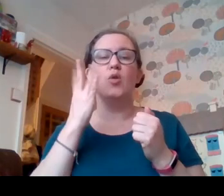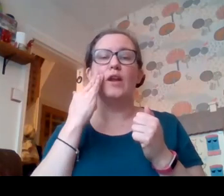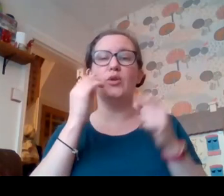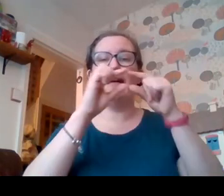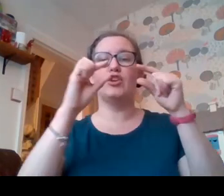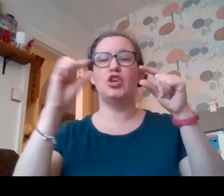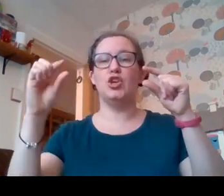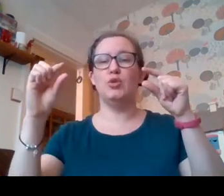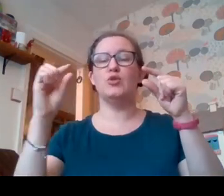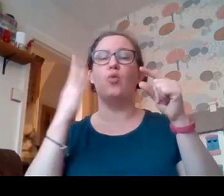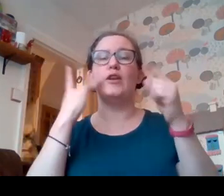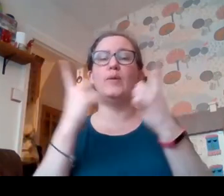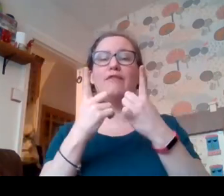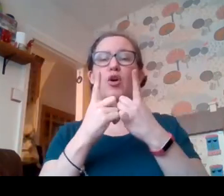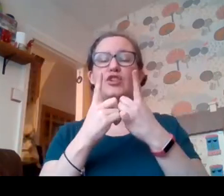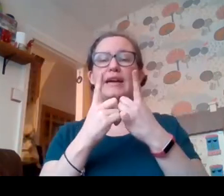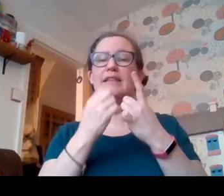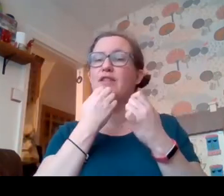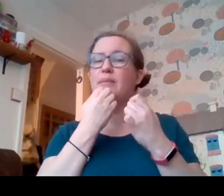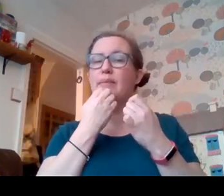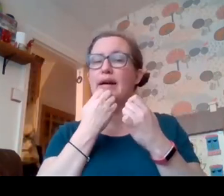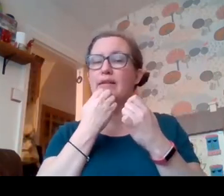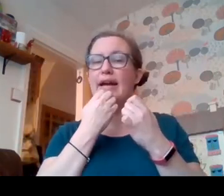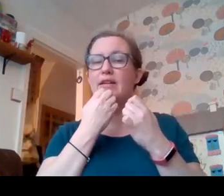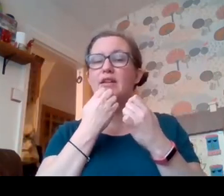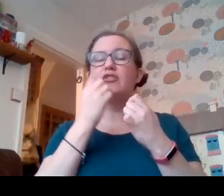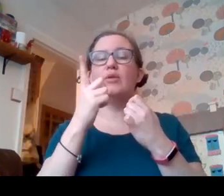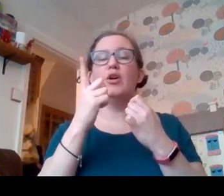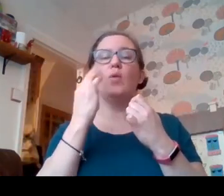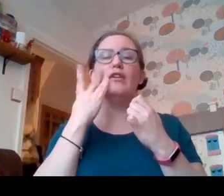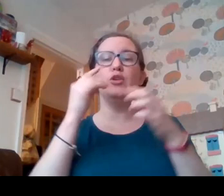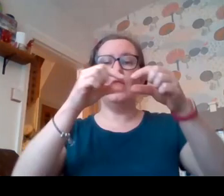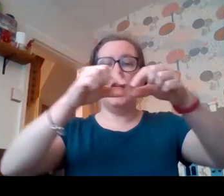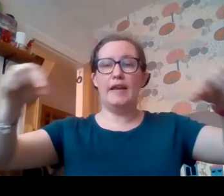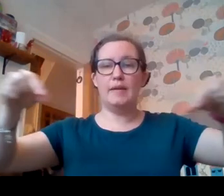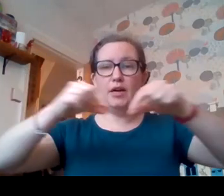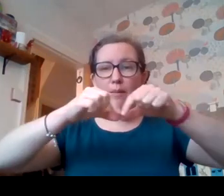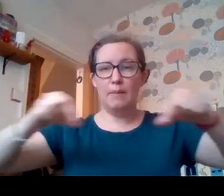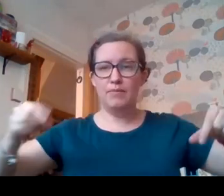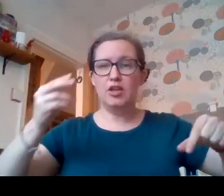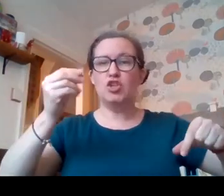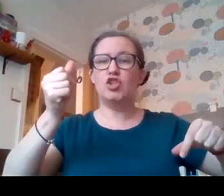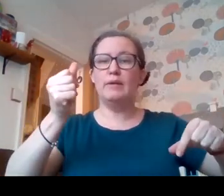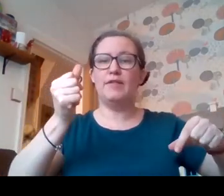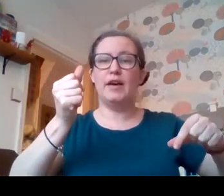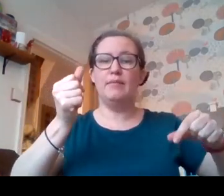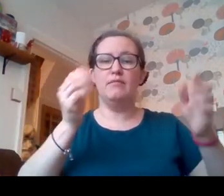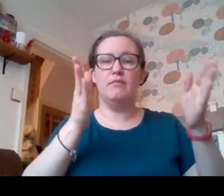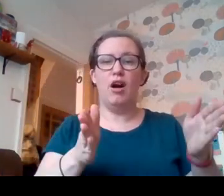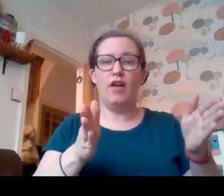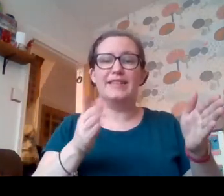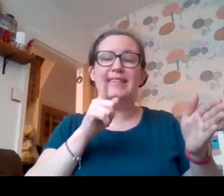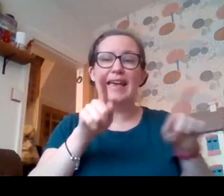is when you have cubes or when you have objects of the number. Okay, so when you line them up, some of